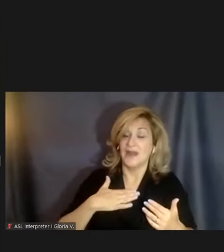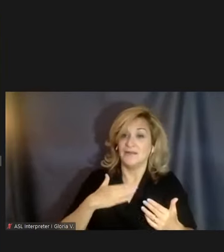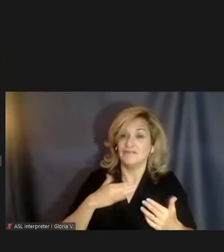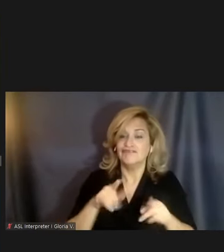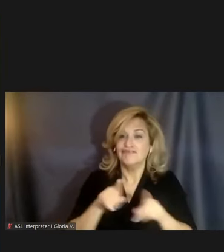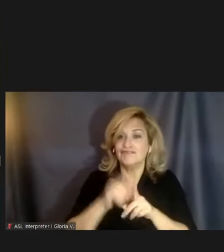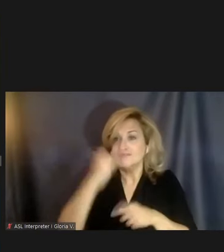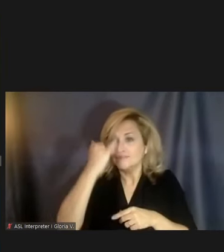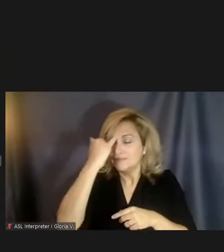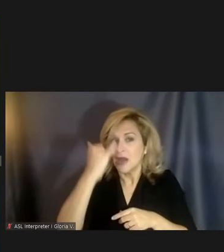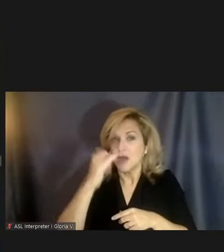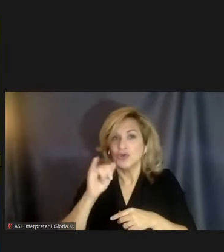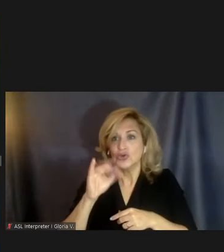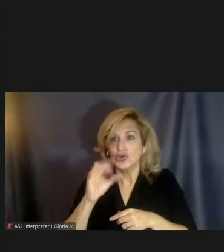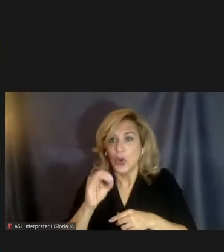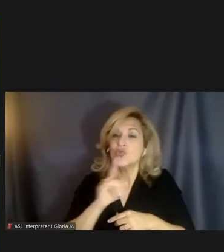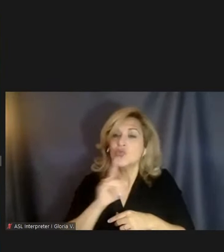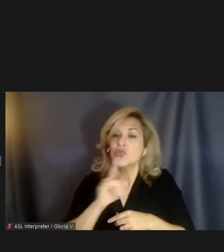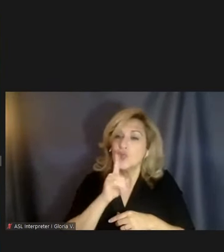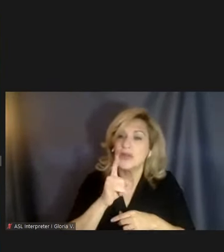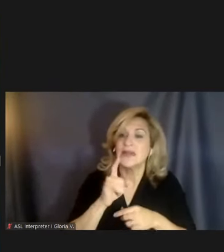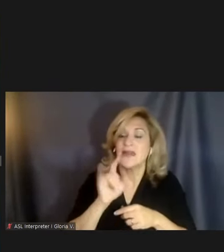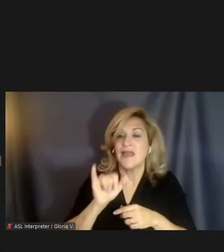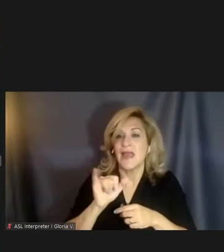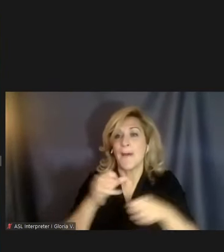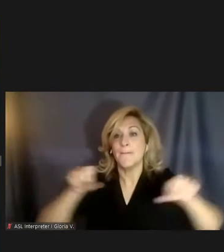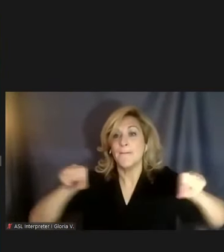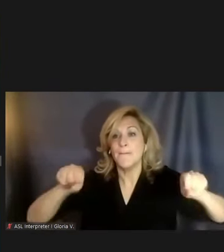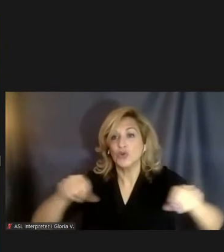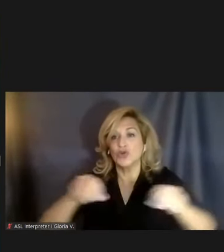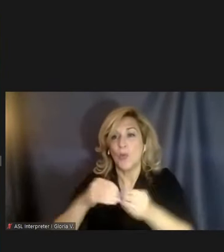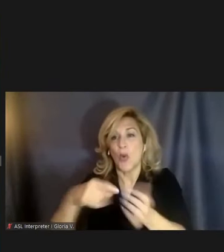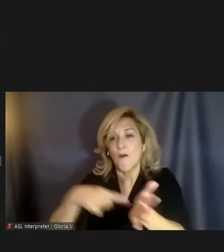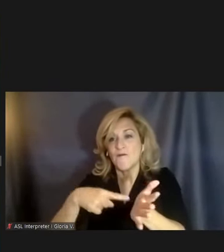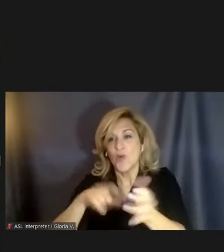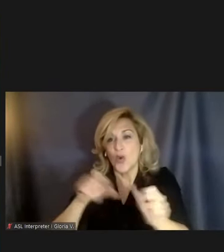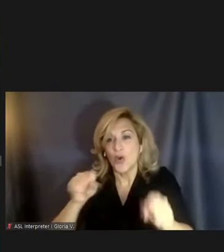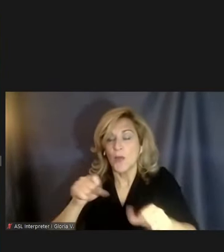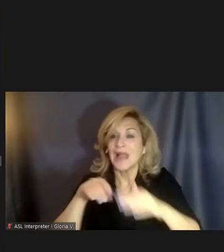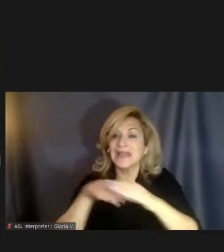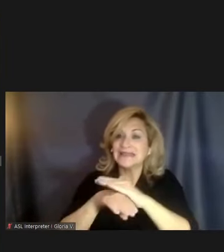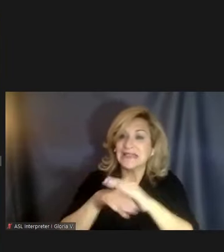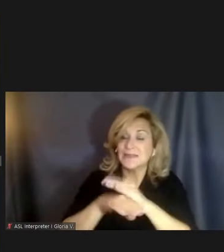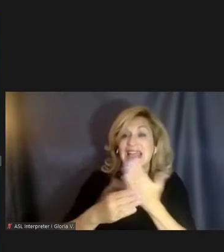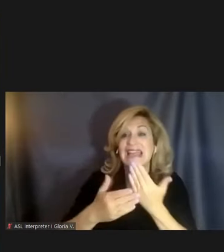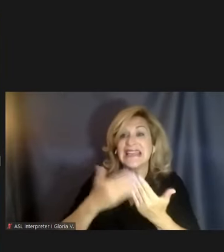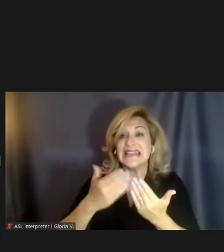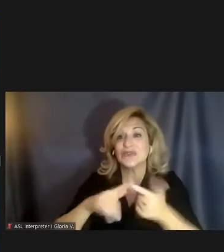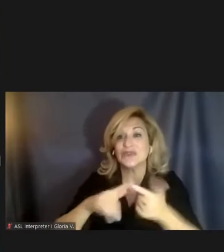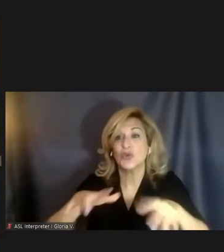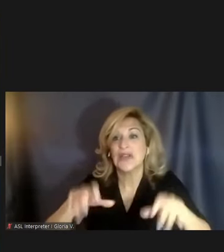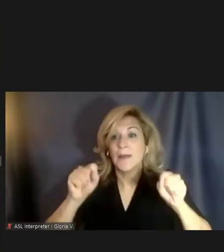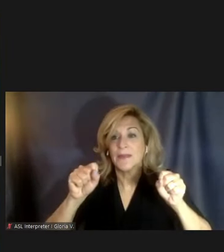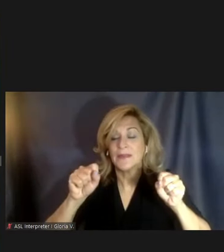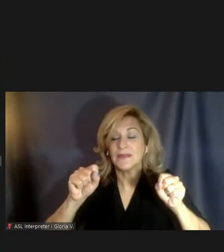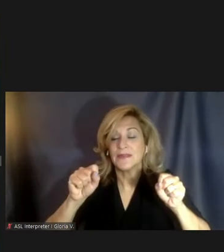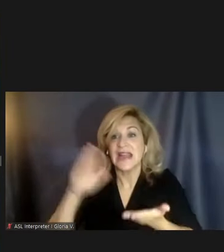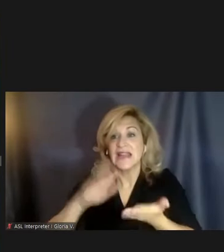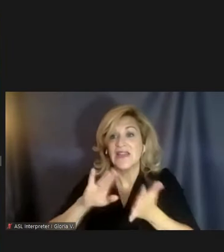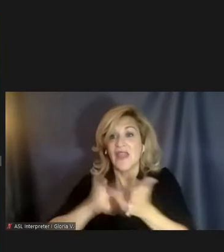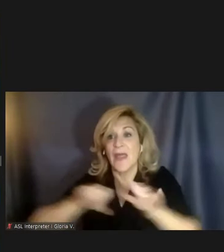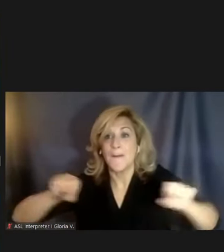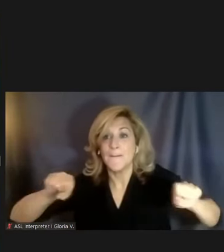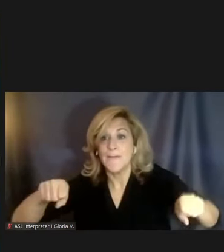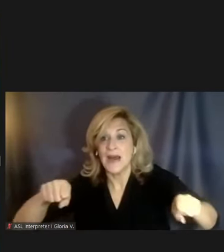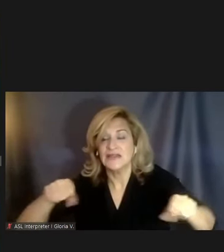So basically, it makes it motorcycles are more affordable, accessible, and easily adoptable than less bicycles. It would take me much more